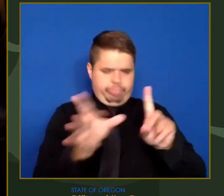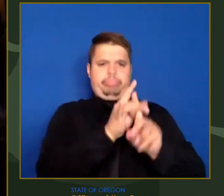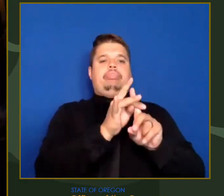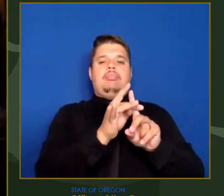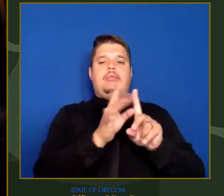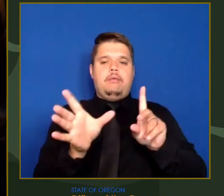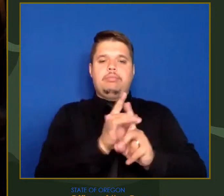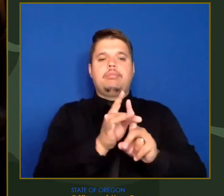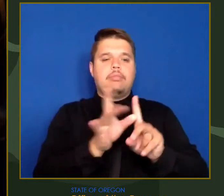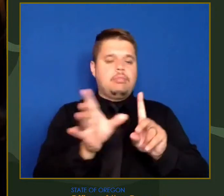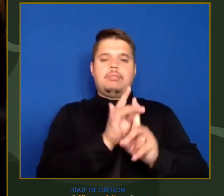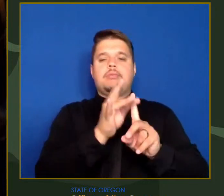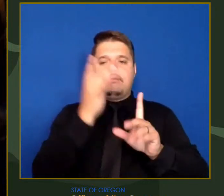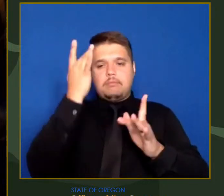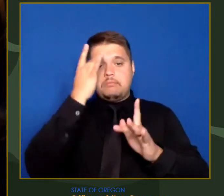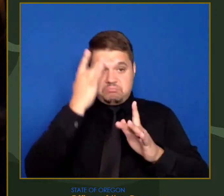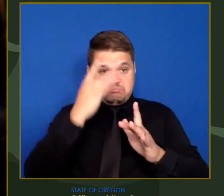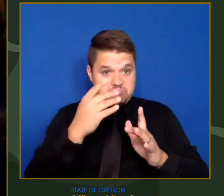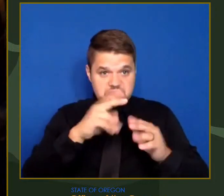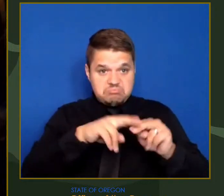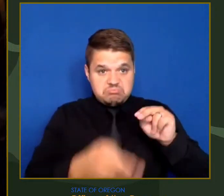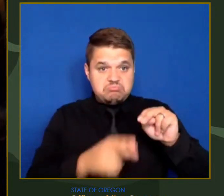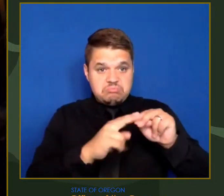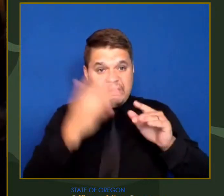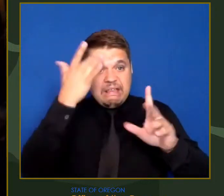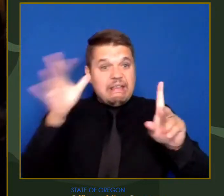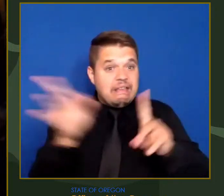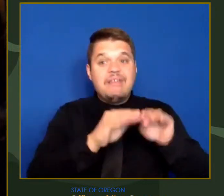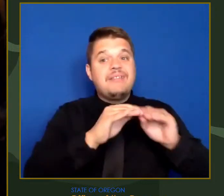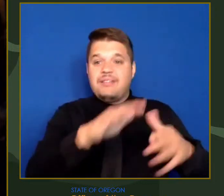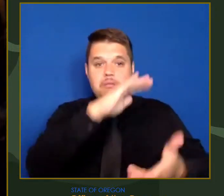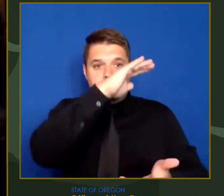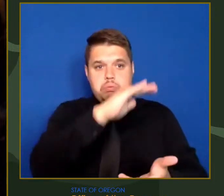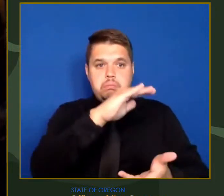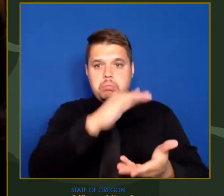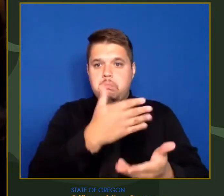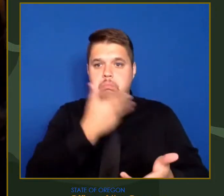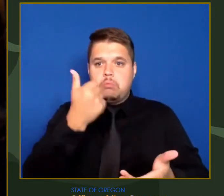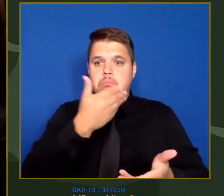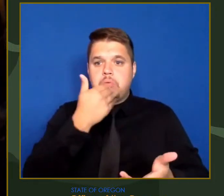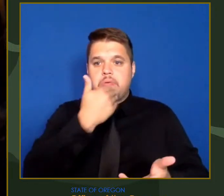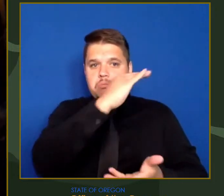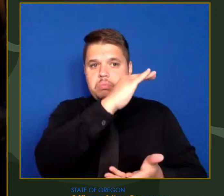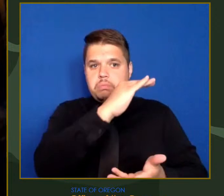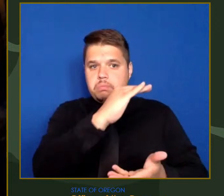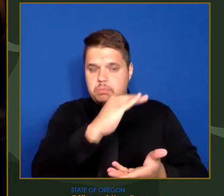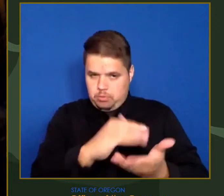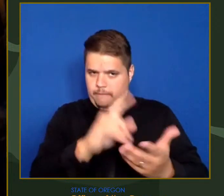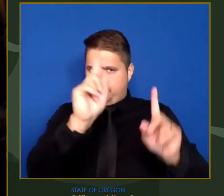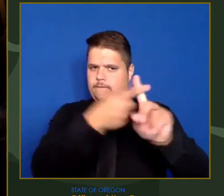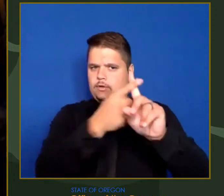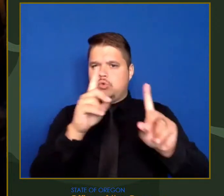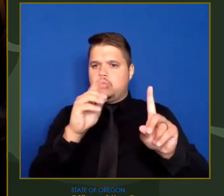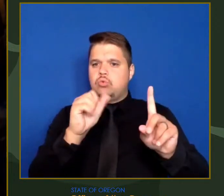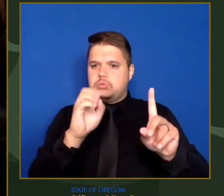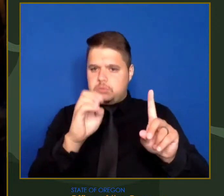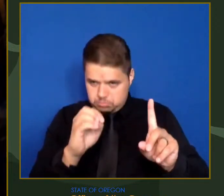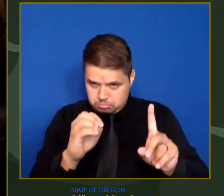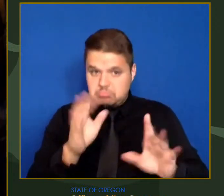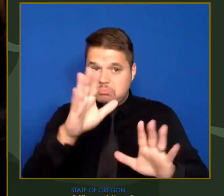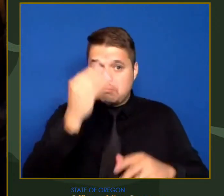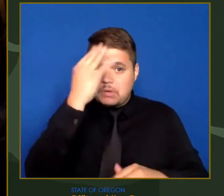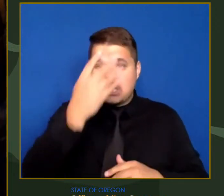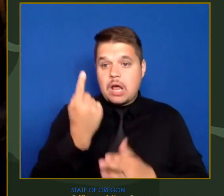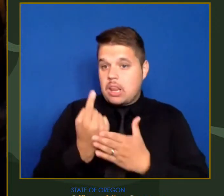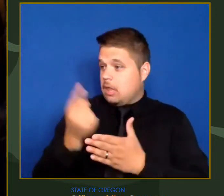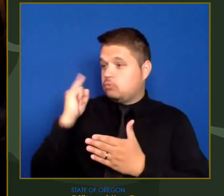in steady decline since the most recent surge gripped us 6 weeks ago. Over the past week, we've seen a 13%